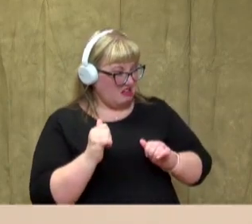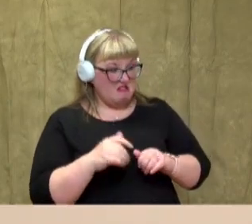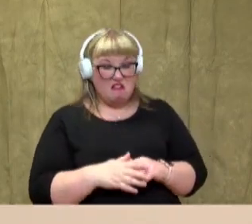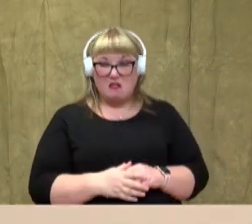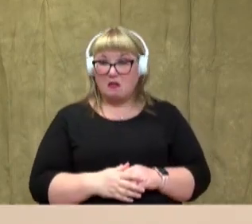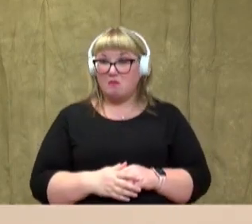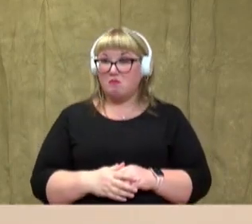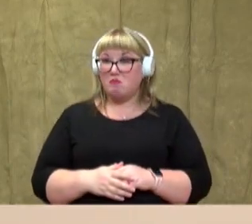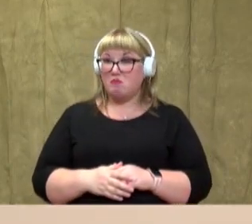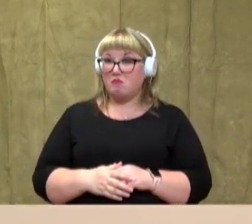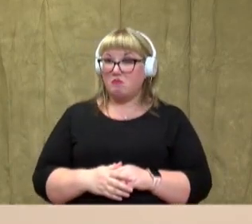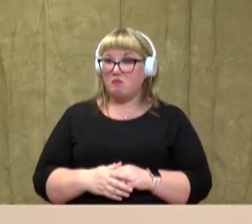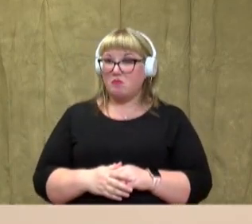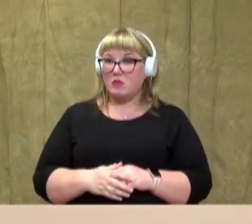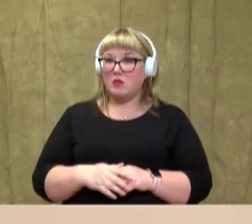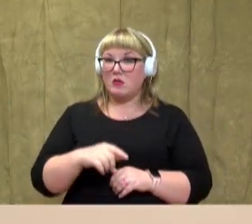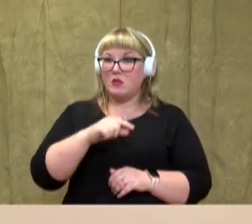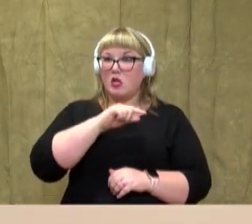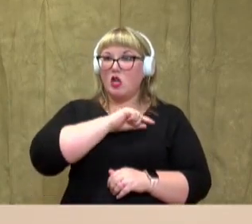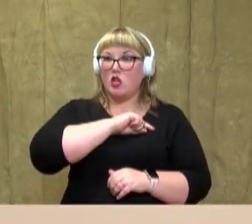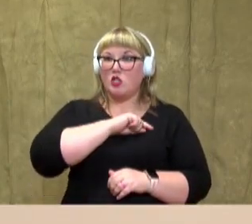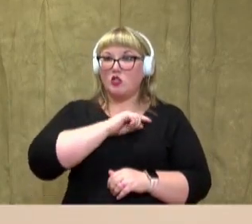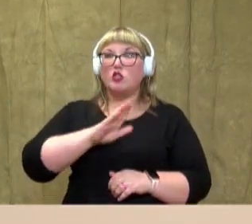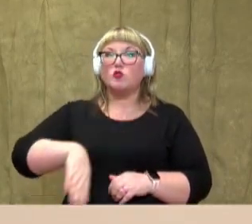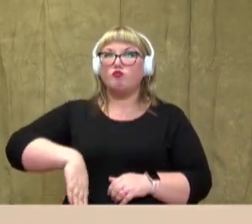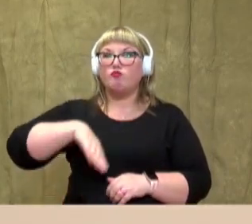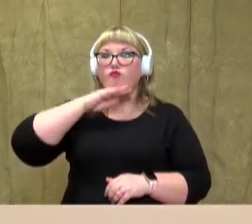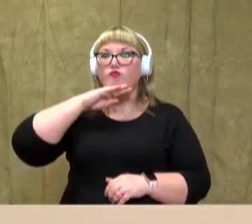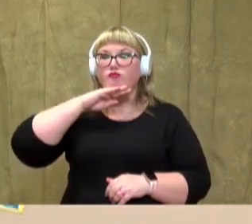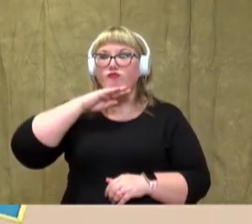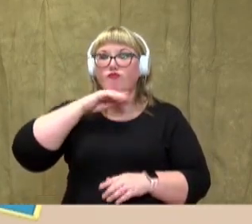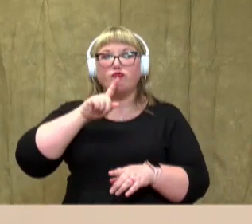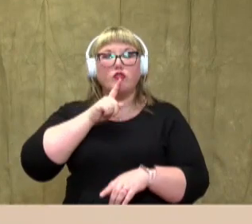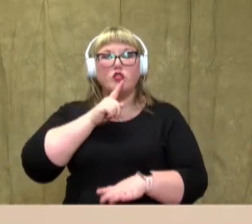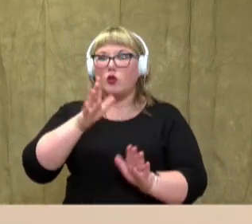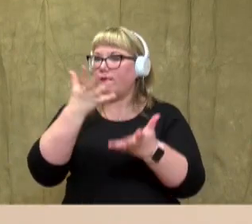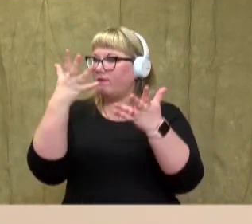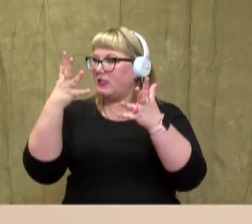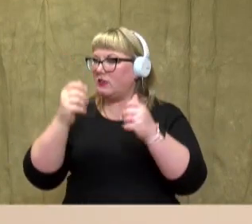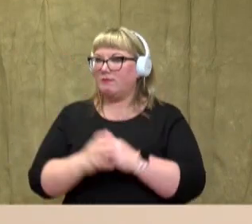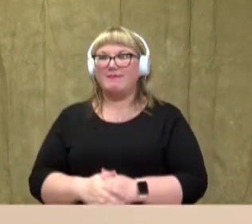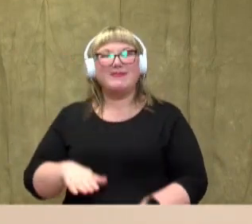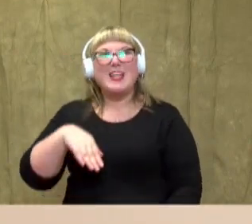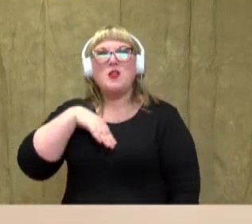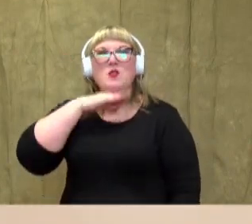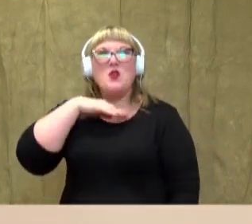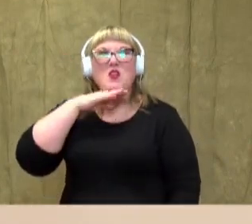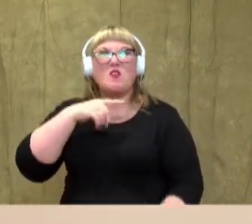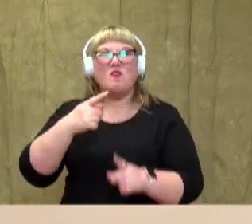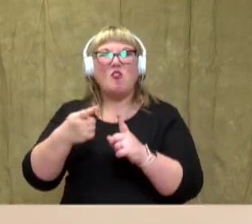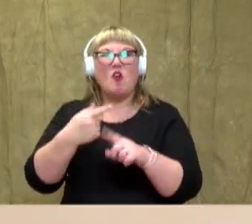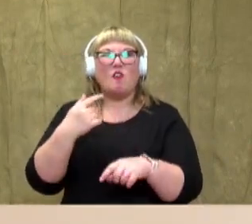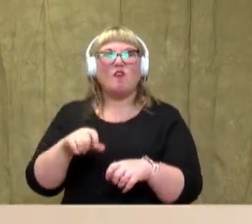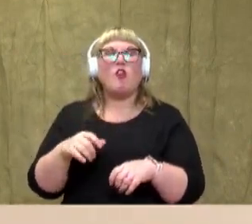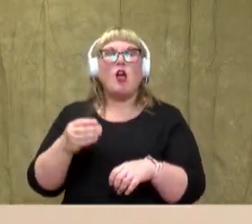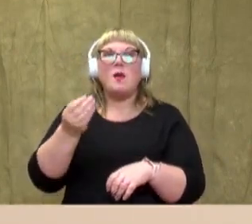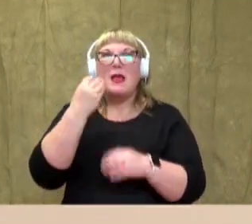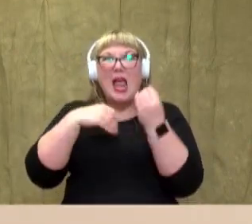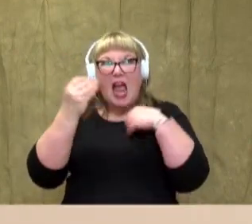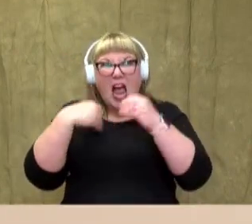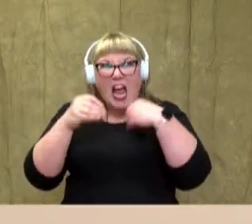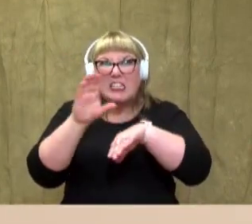hat. George was sure, because he was full from the